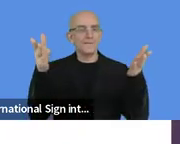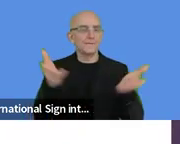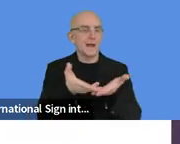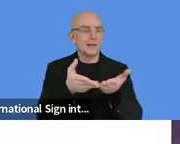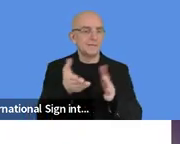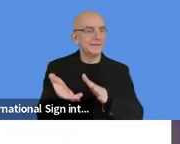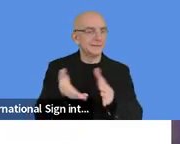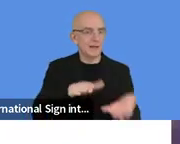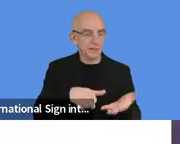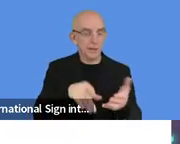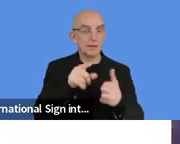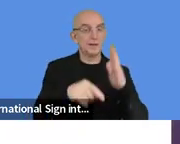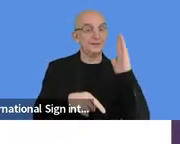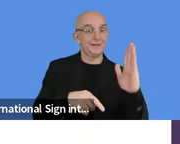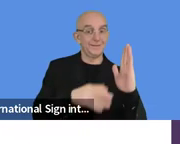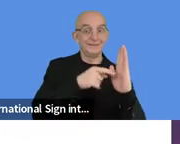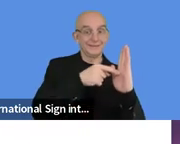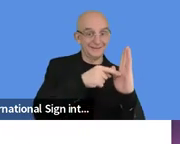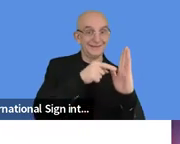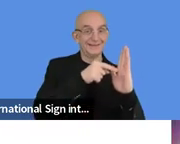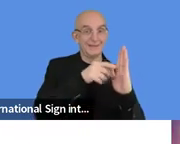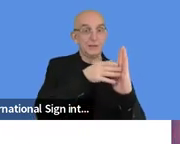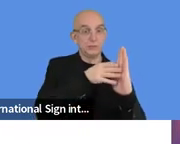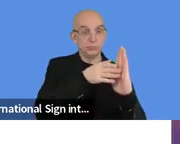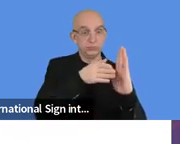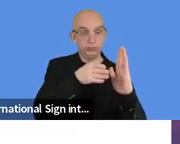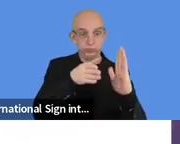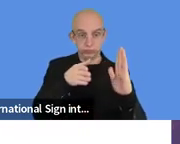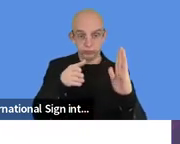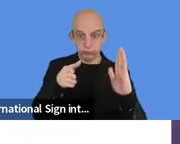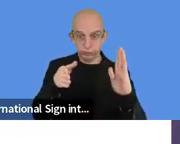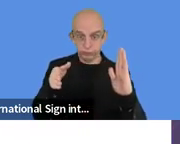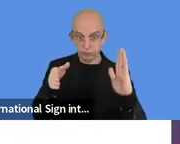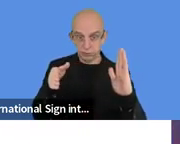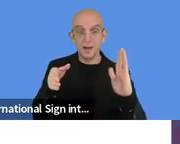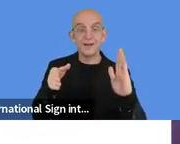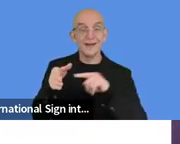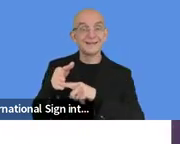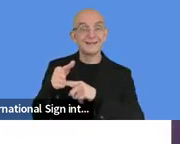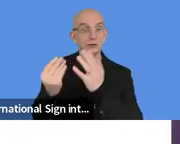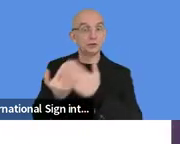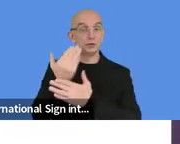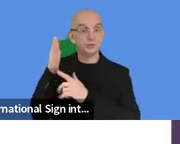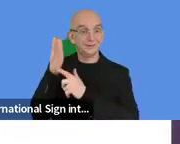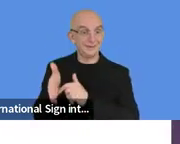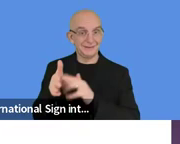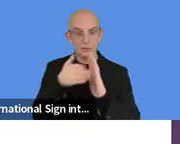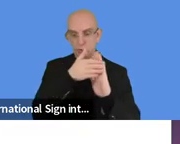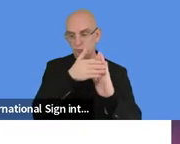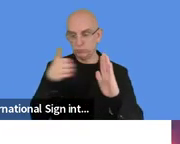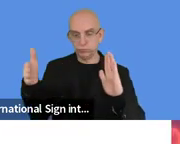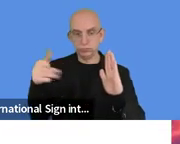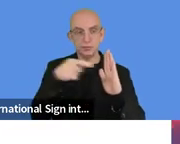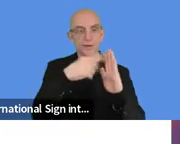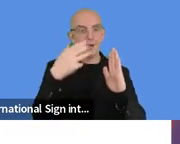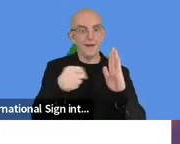and as you try to understand how it can be useful and value, there's a period of time where it needs to be commercialized, where